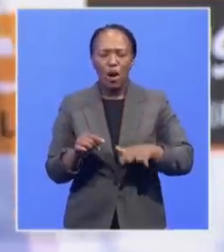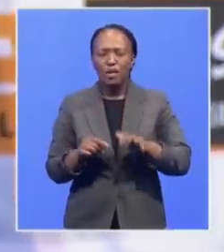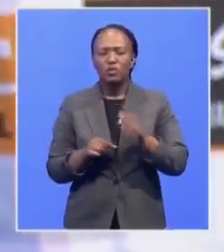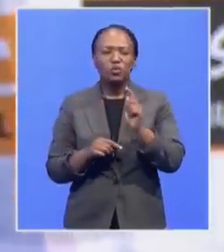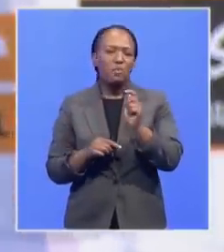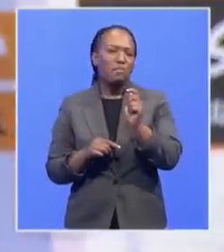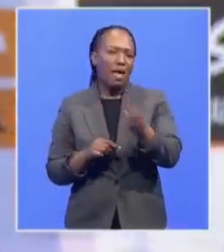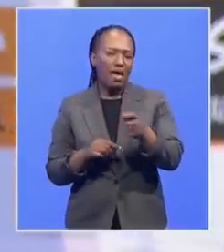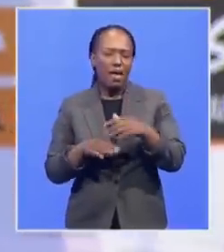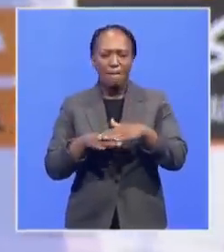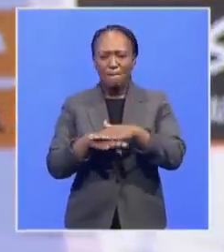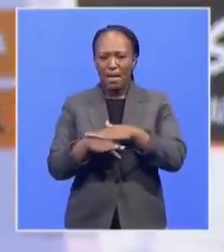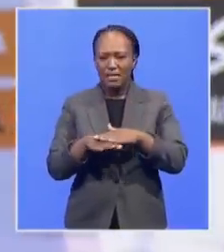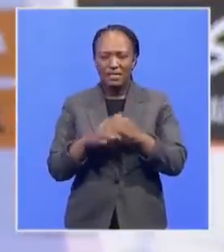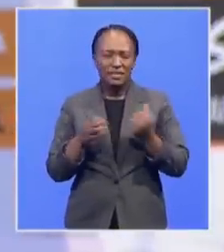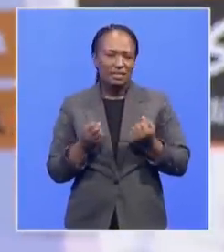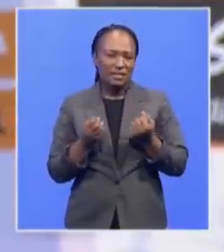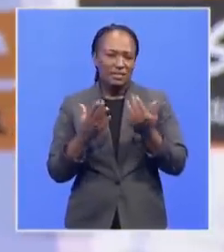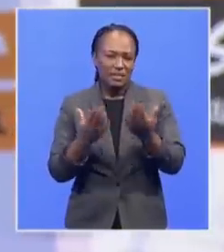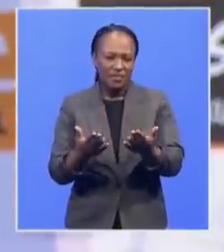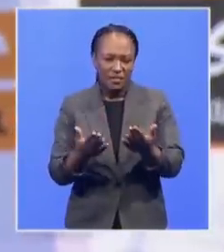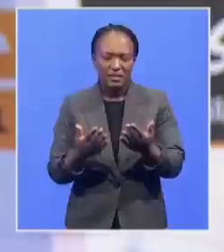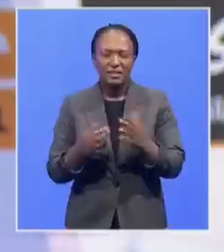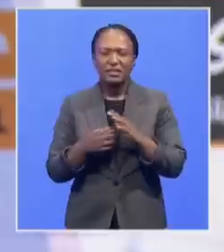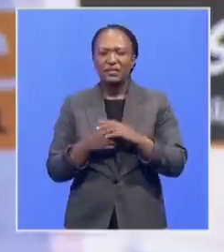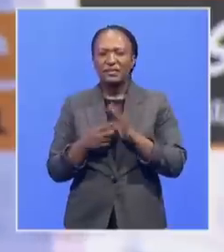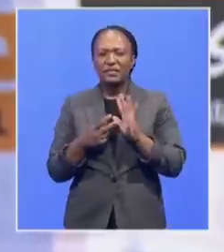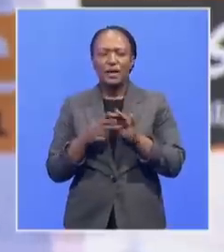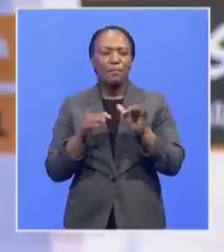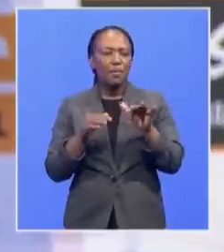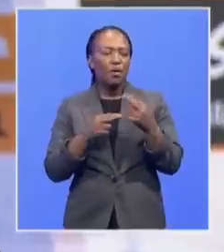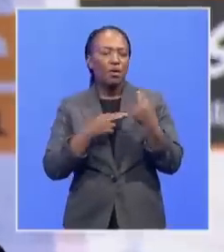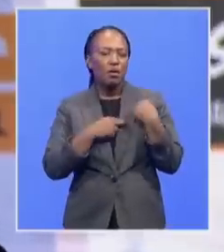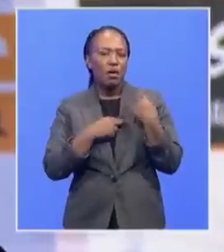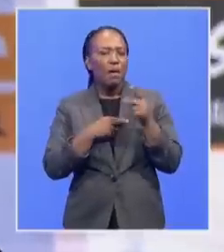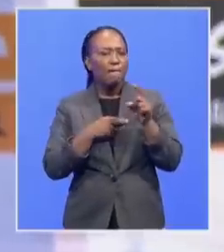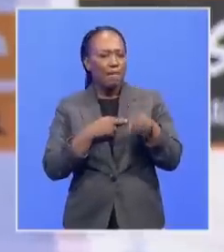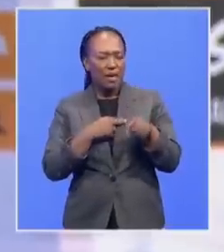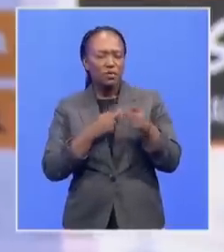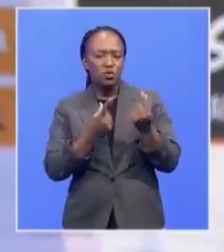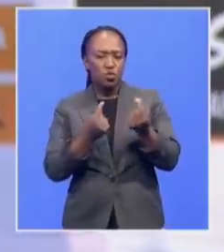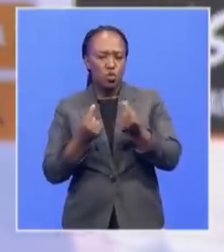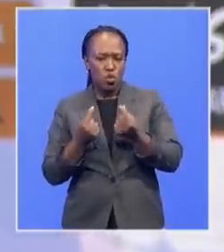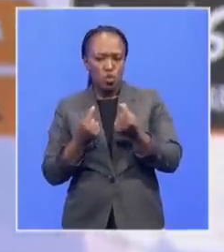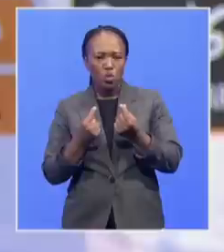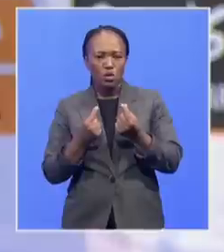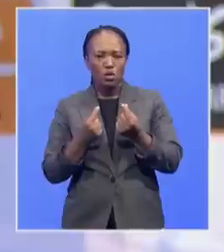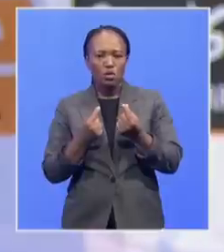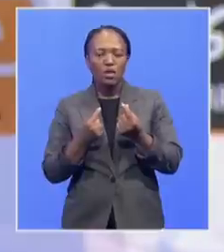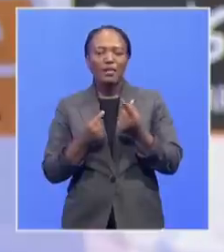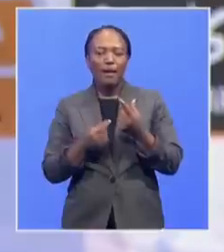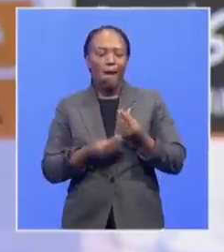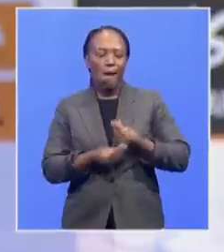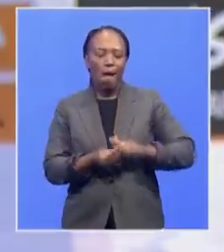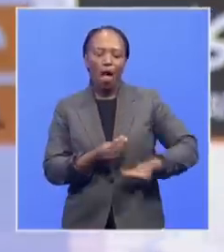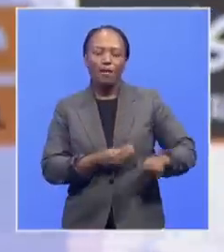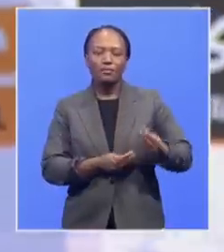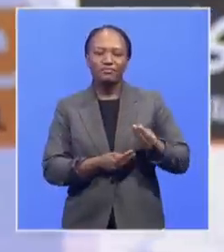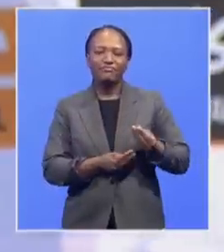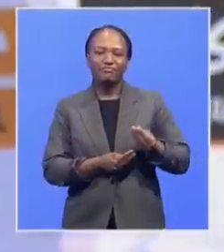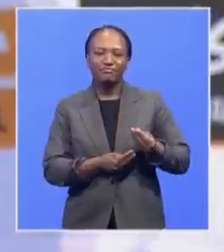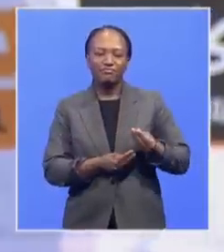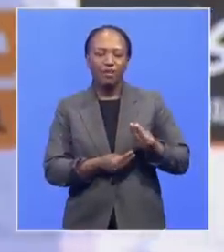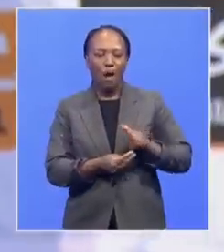basic services, and those, when they are obliged to do so, who pay bribes to